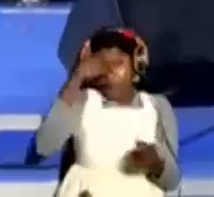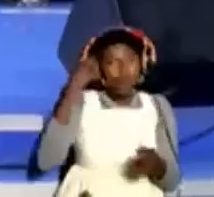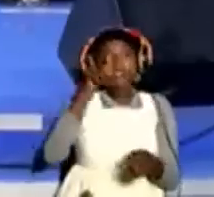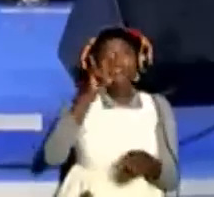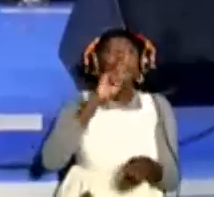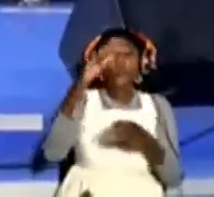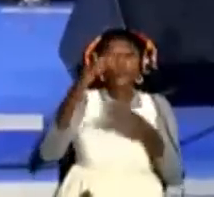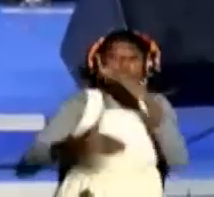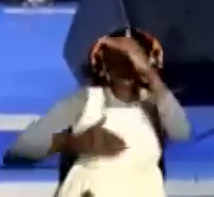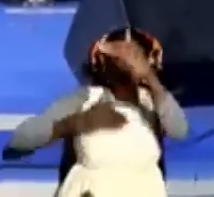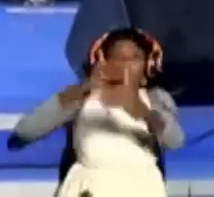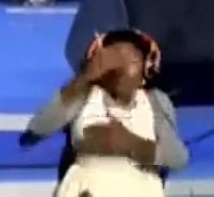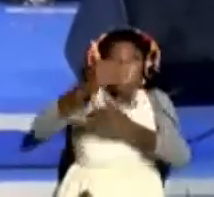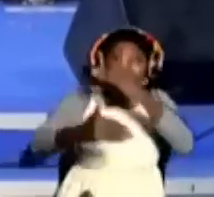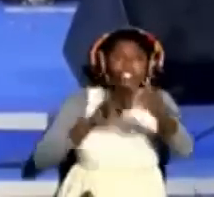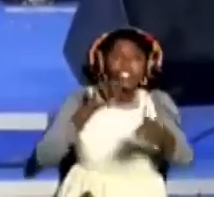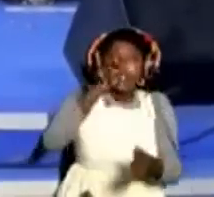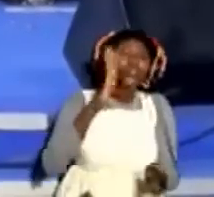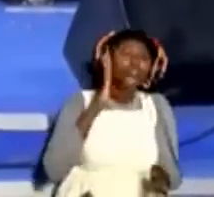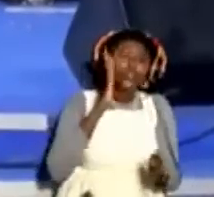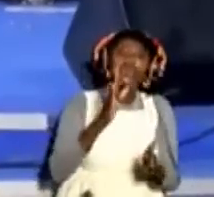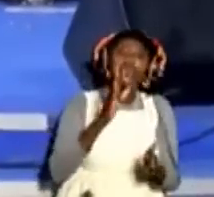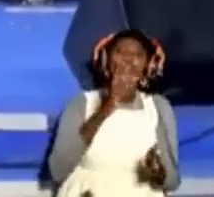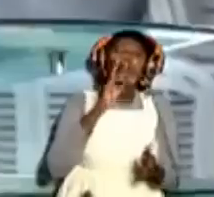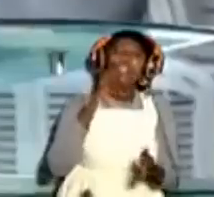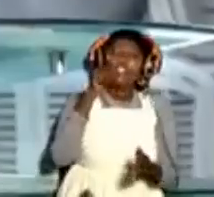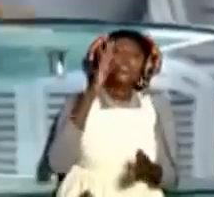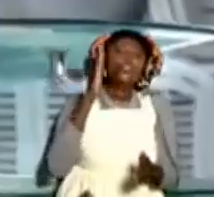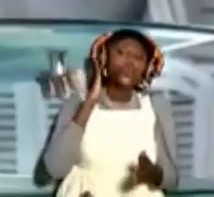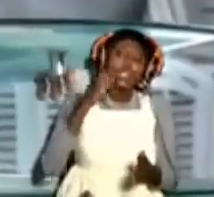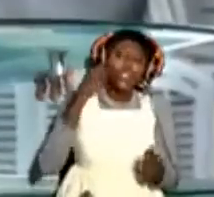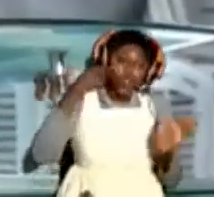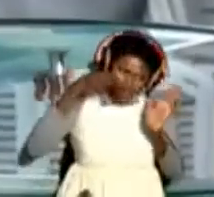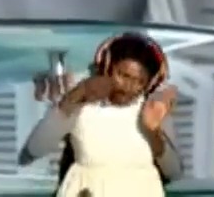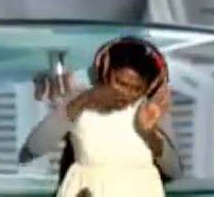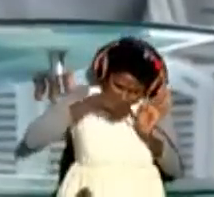You are looking intently unto God and say, Father,